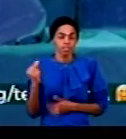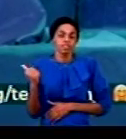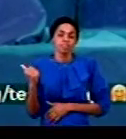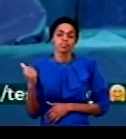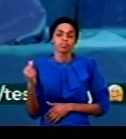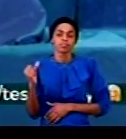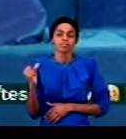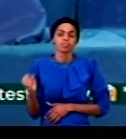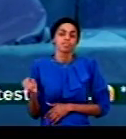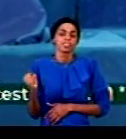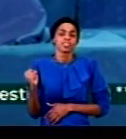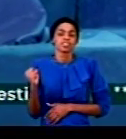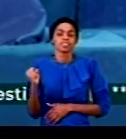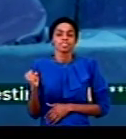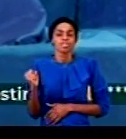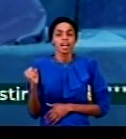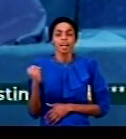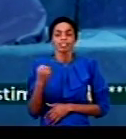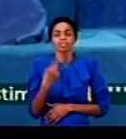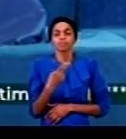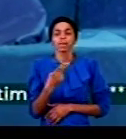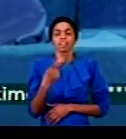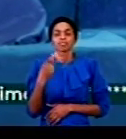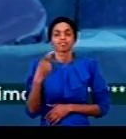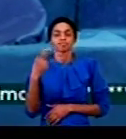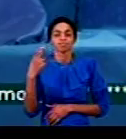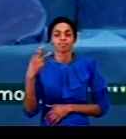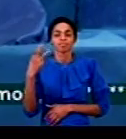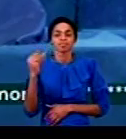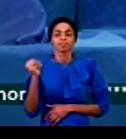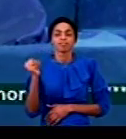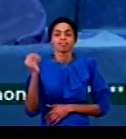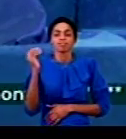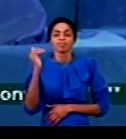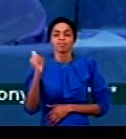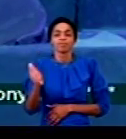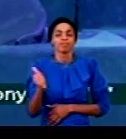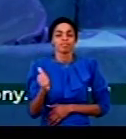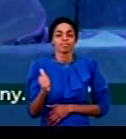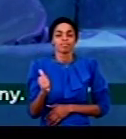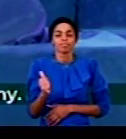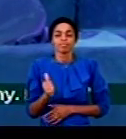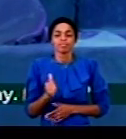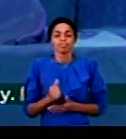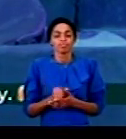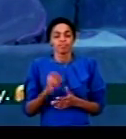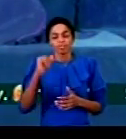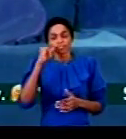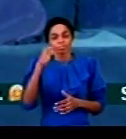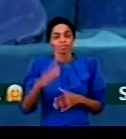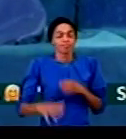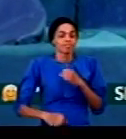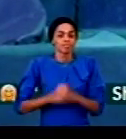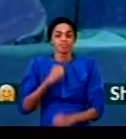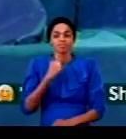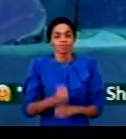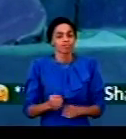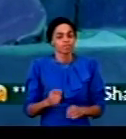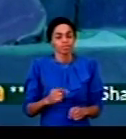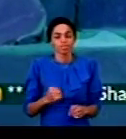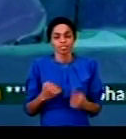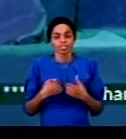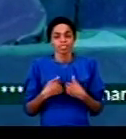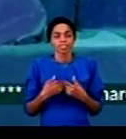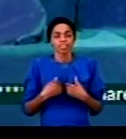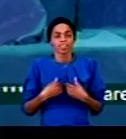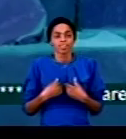suffered discomfort. I have had sleepless nights. But what happened yesterday was when I came in here, I was sitting at the back. So